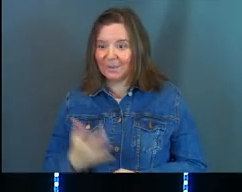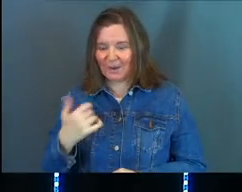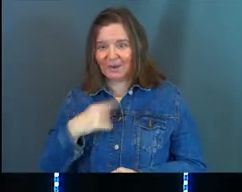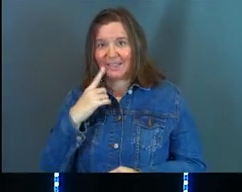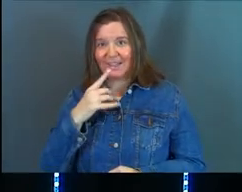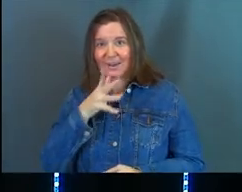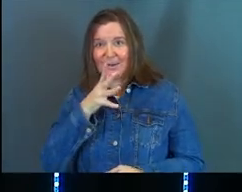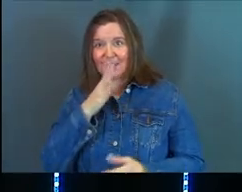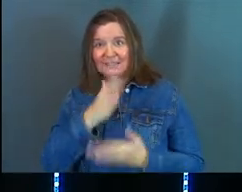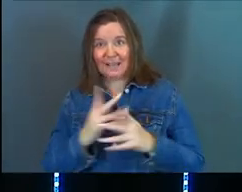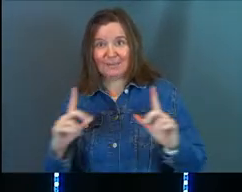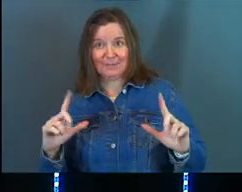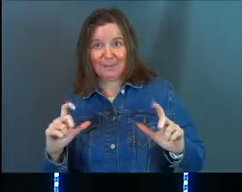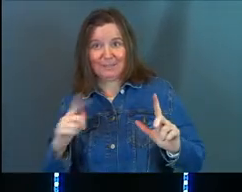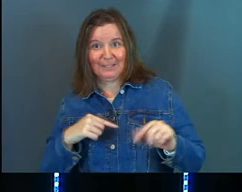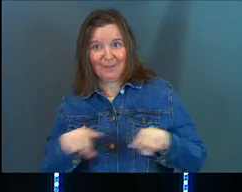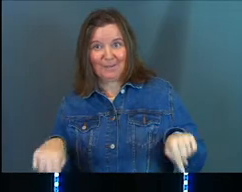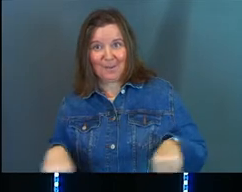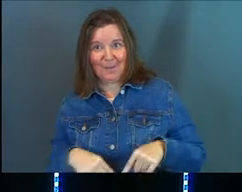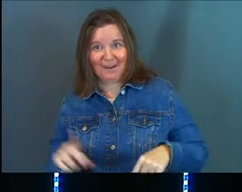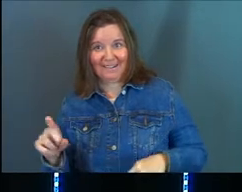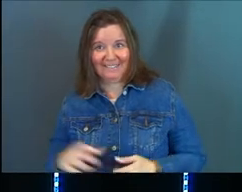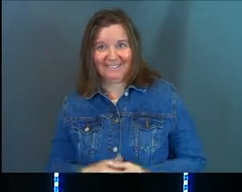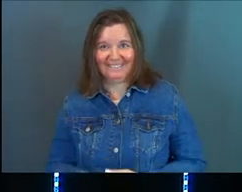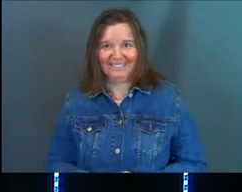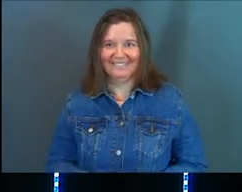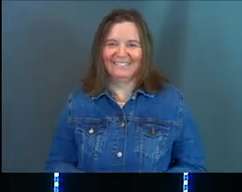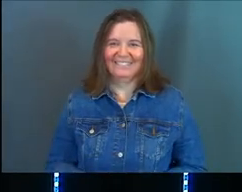Why do you think her mom stopped and took a picture of the board?